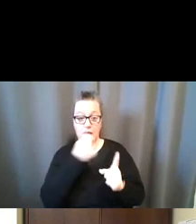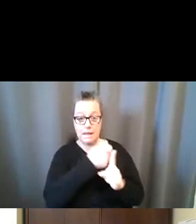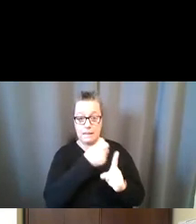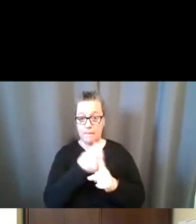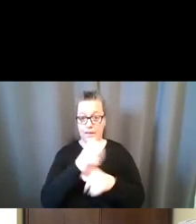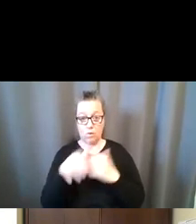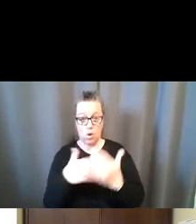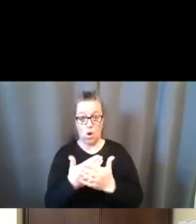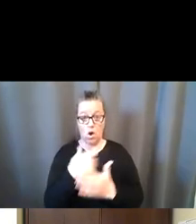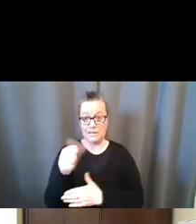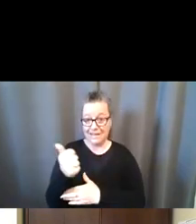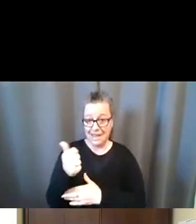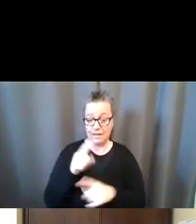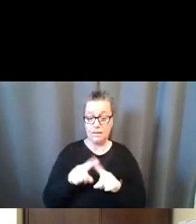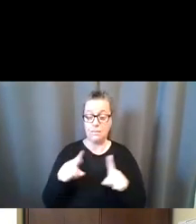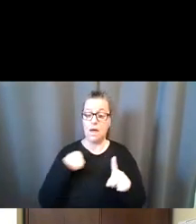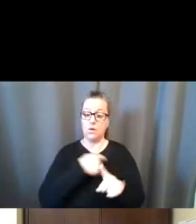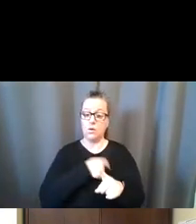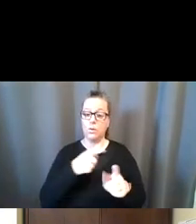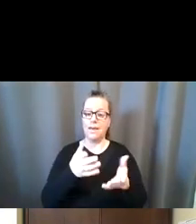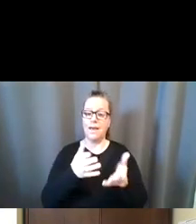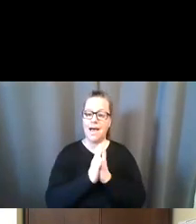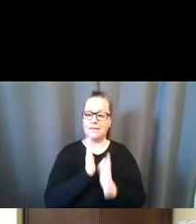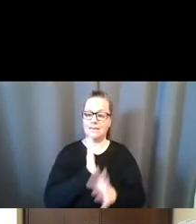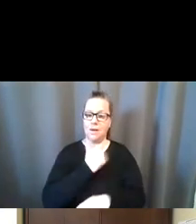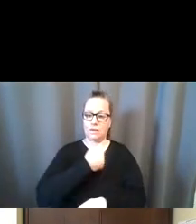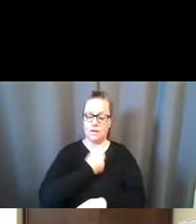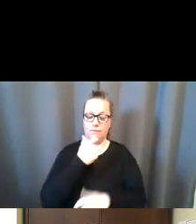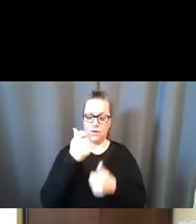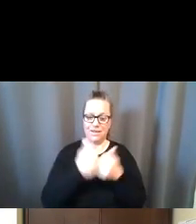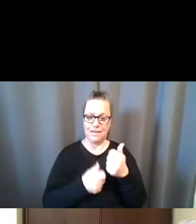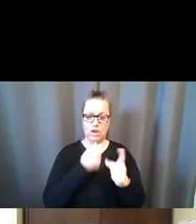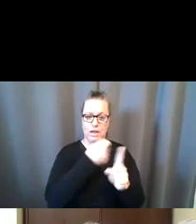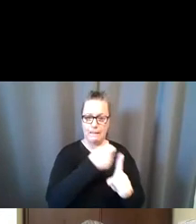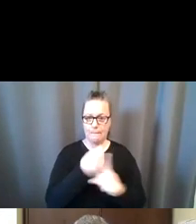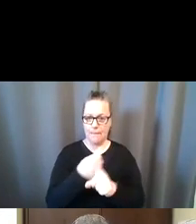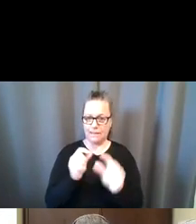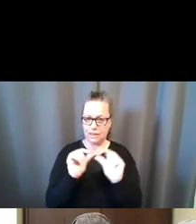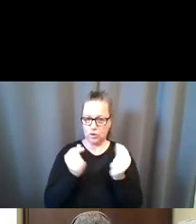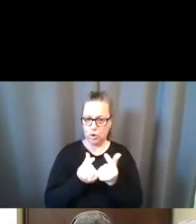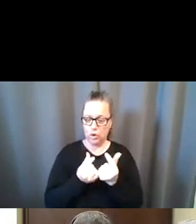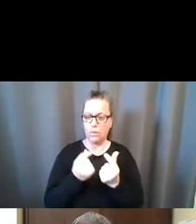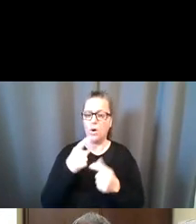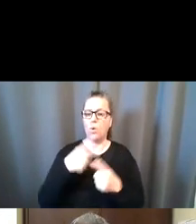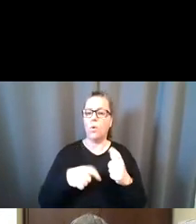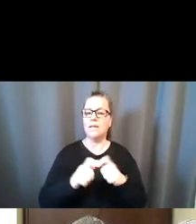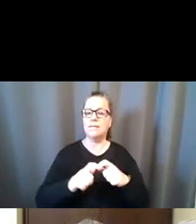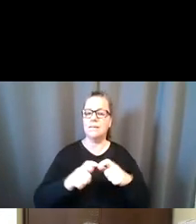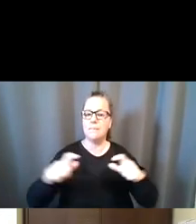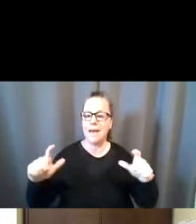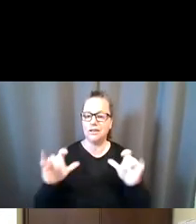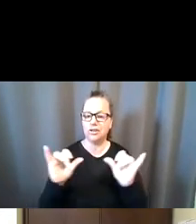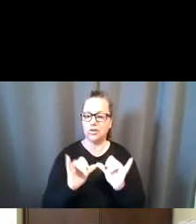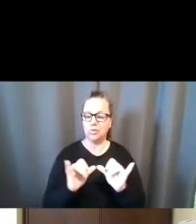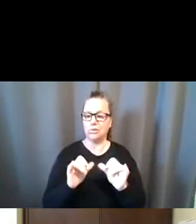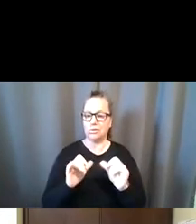we begin to ask ourselves, for each impacted group, what is the magnitude and how does the change come